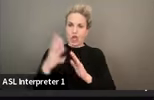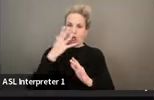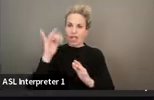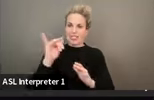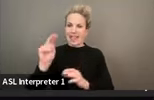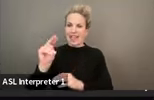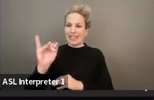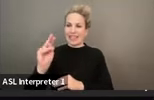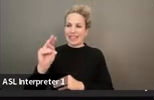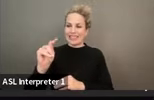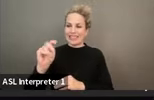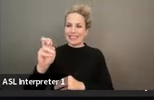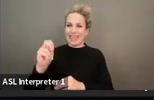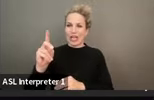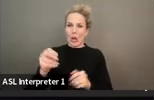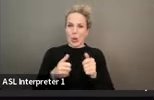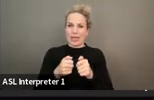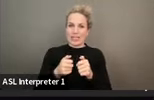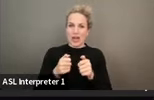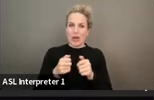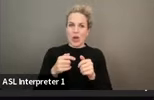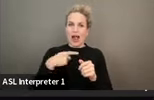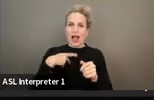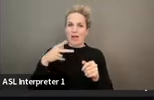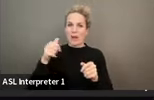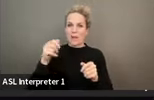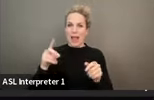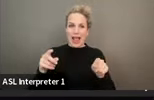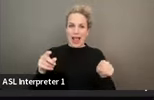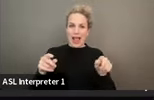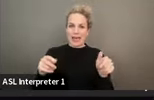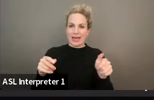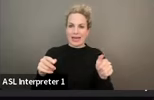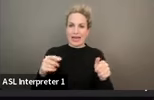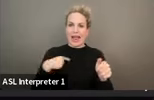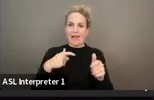Nintendo controller. It has a little directional pad in the bottom left corner and has two gigantic black buttons,